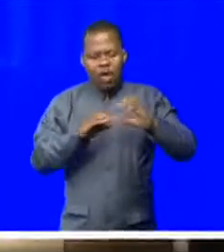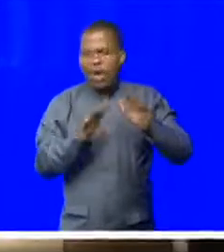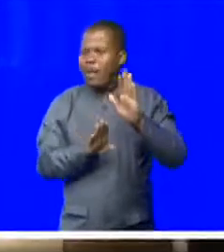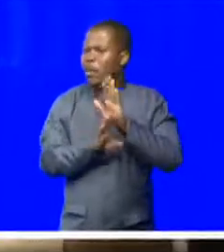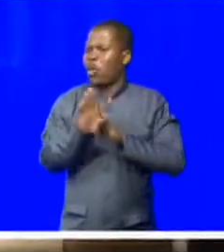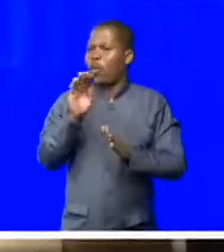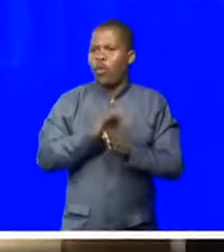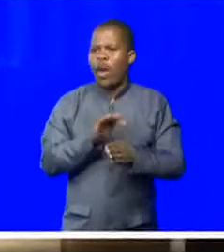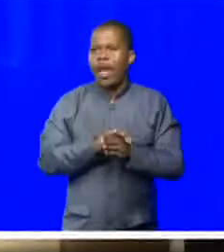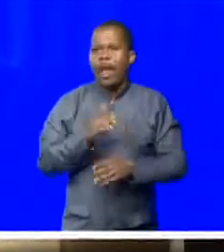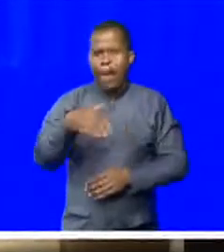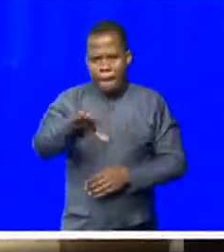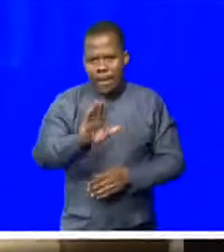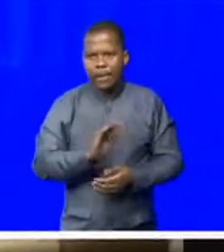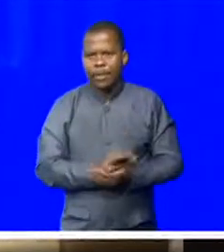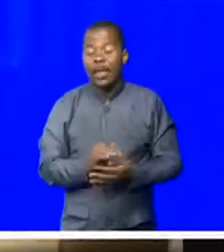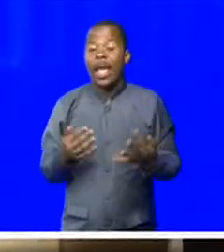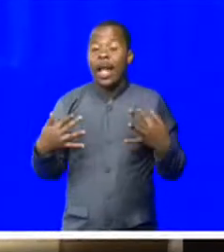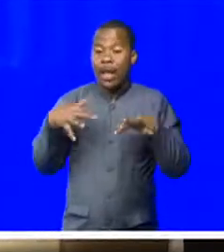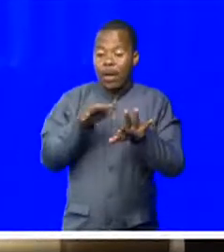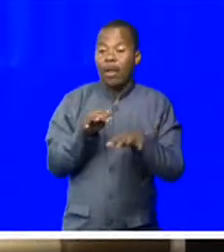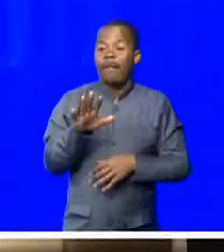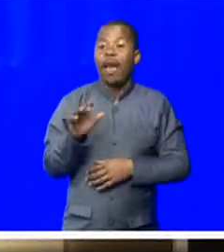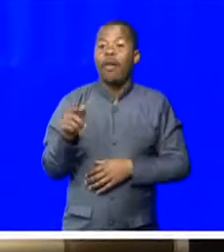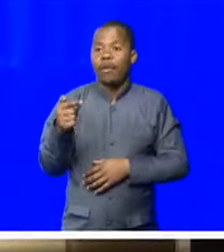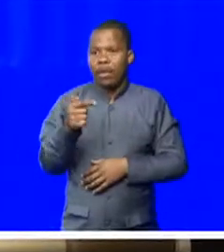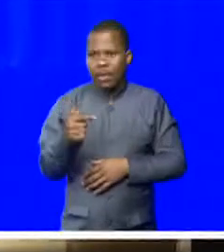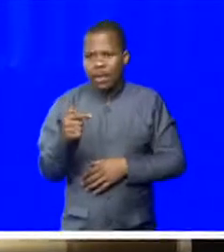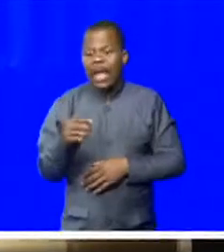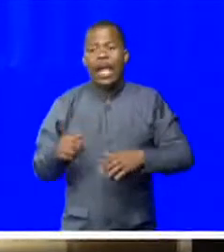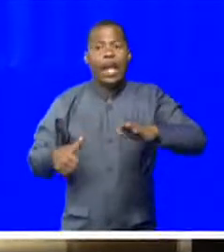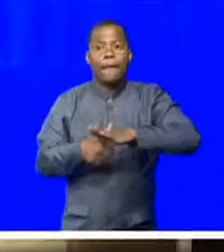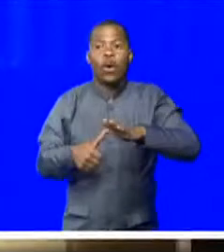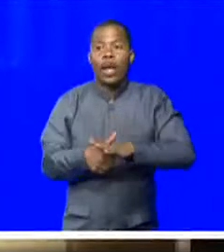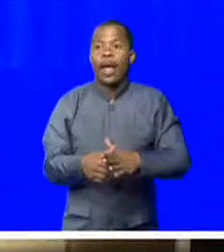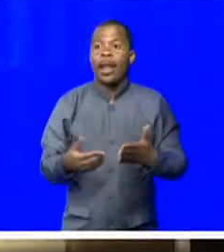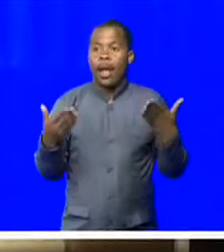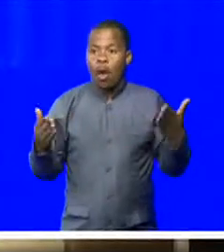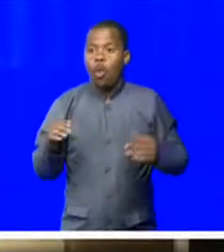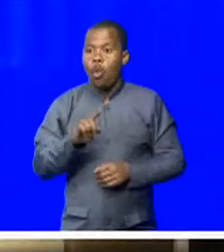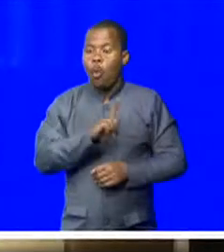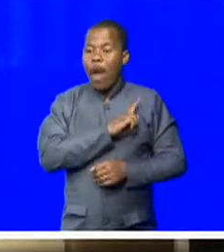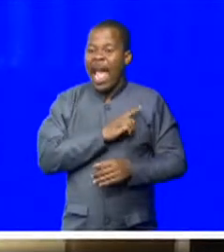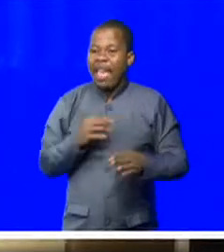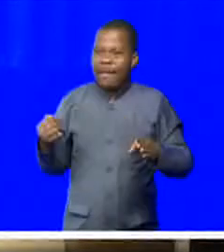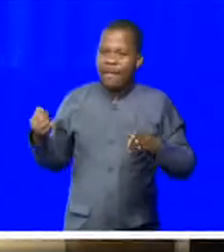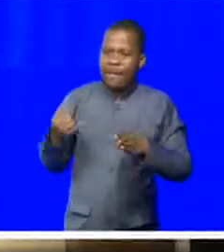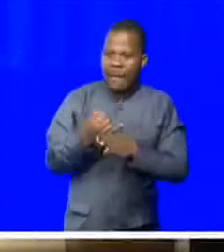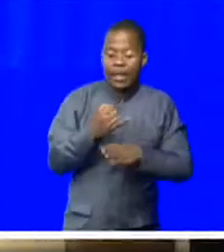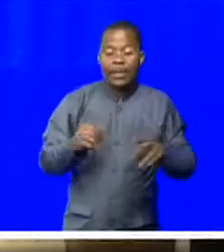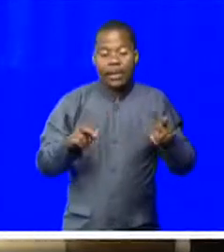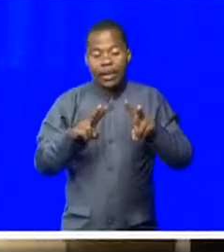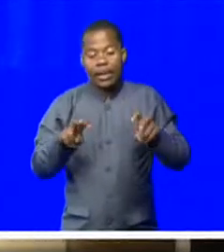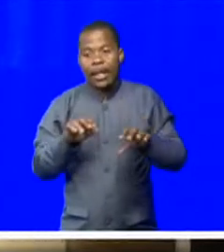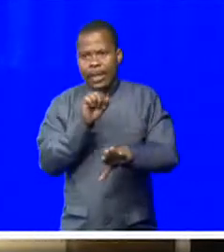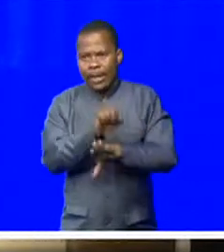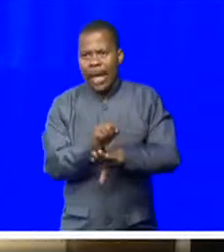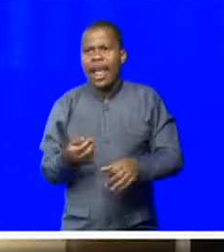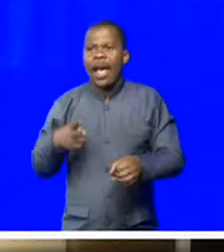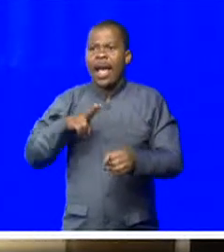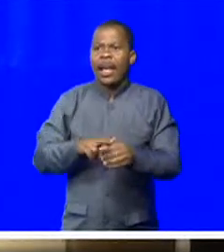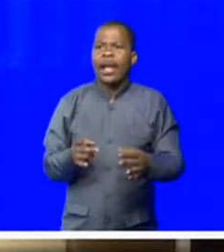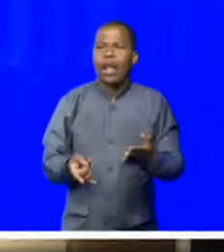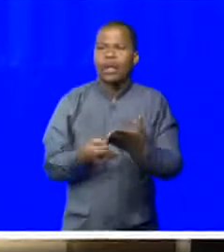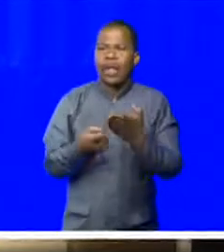infrastructure. 5G is the 5th generation cellular network technology. It is designed to improve network connections